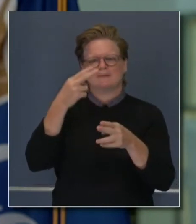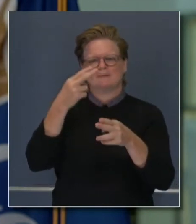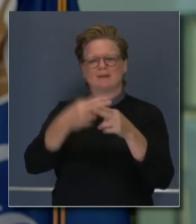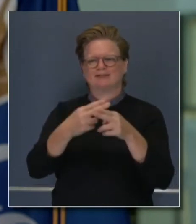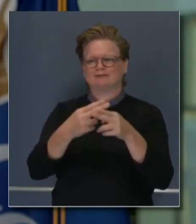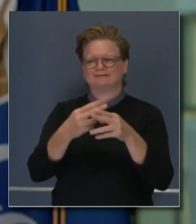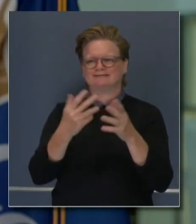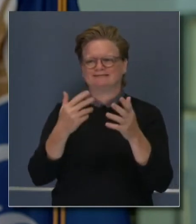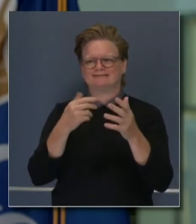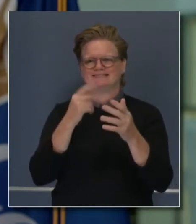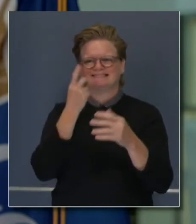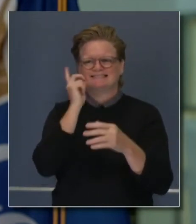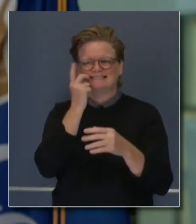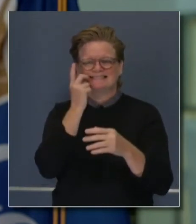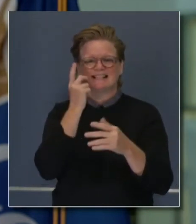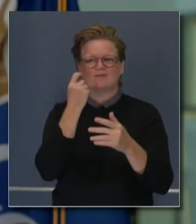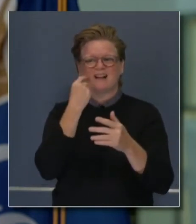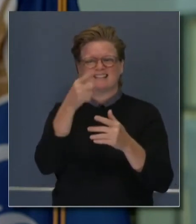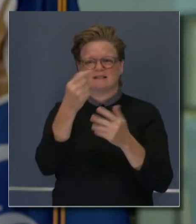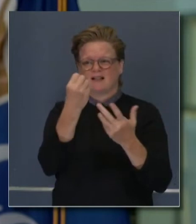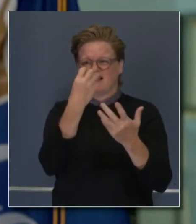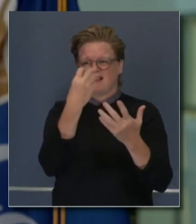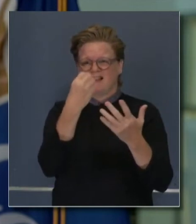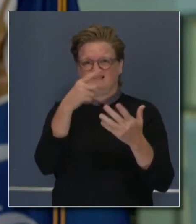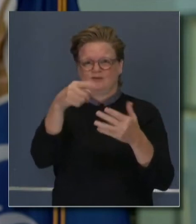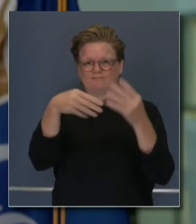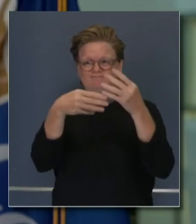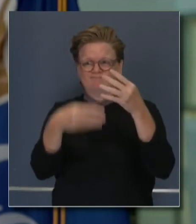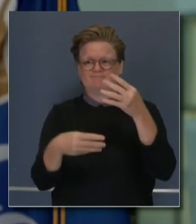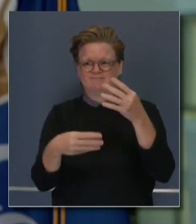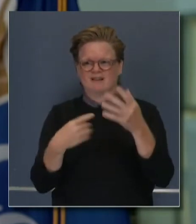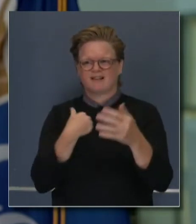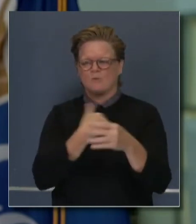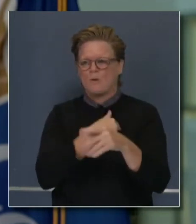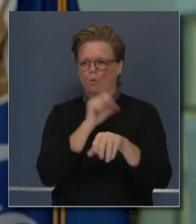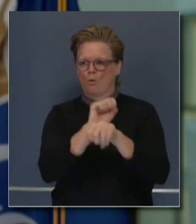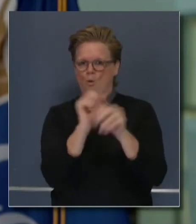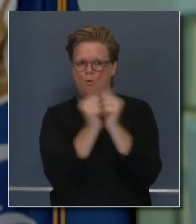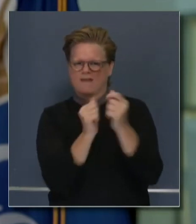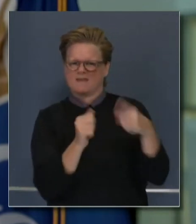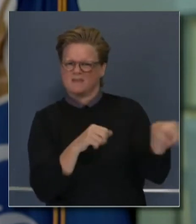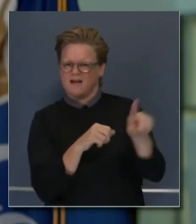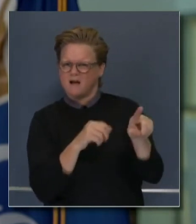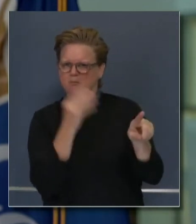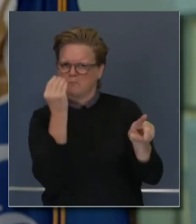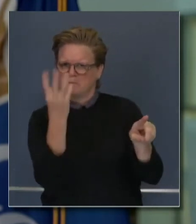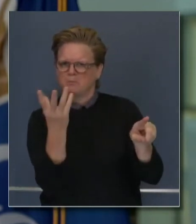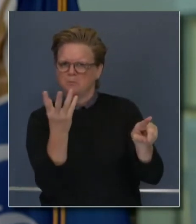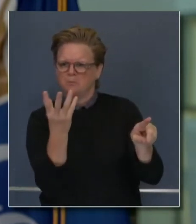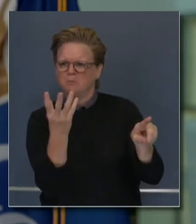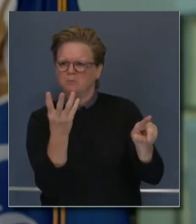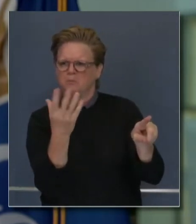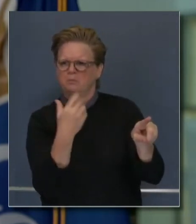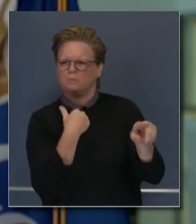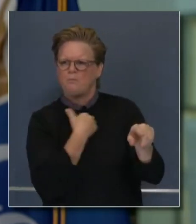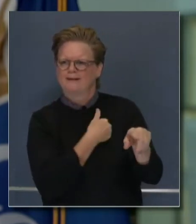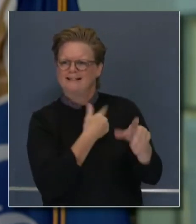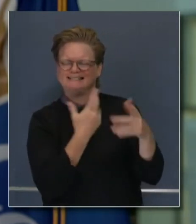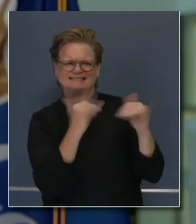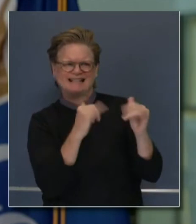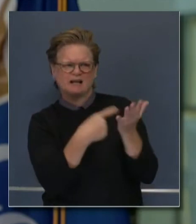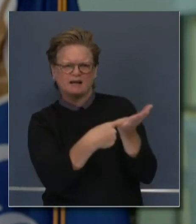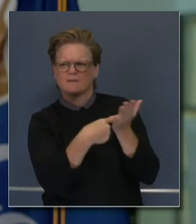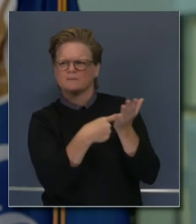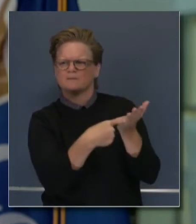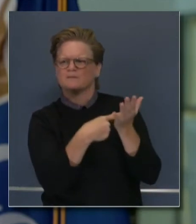other amusement park operators. We are working with them. We set our discussions aside on that. They're forthcoming. It is a very